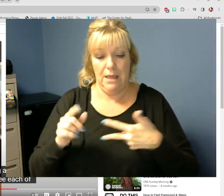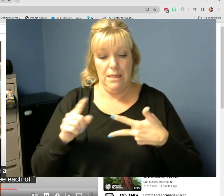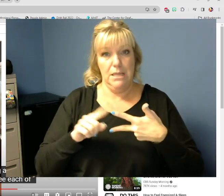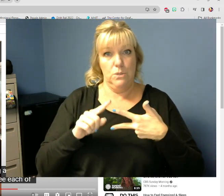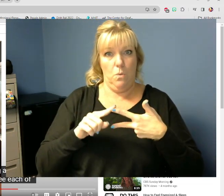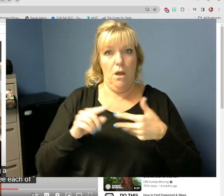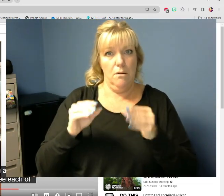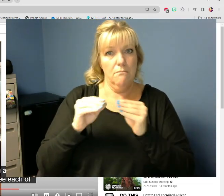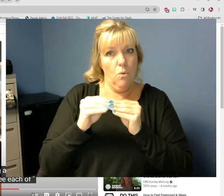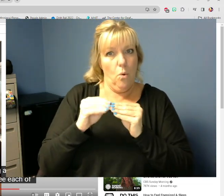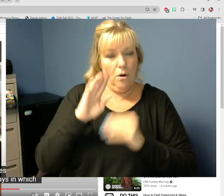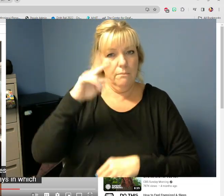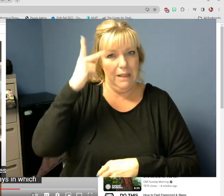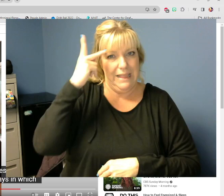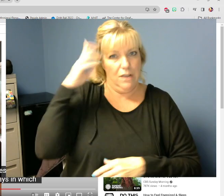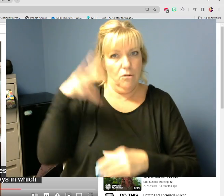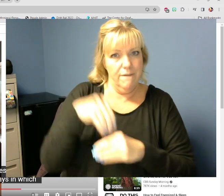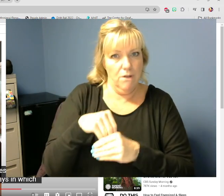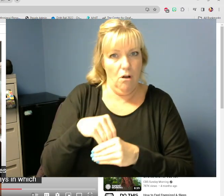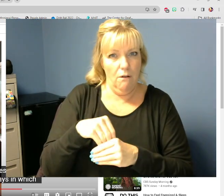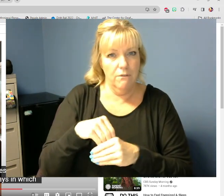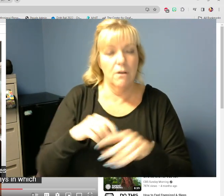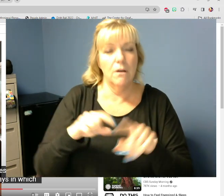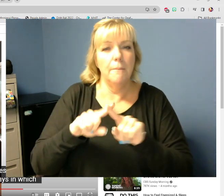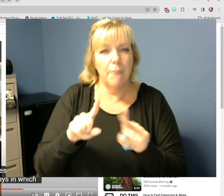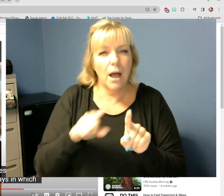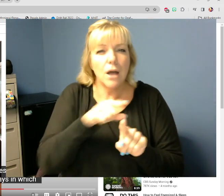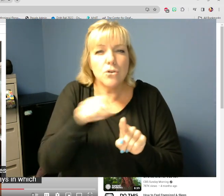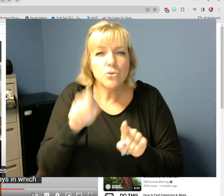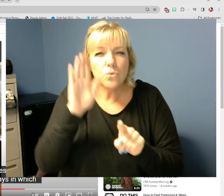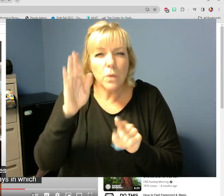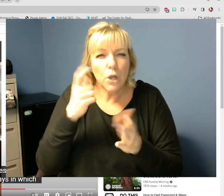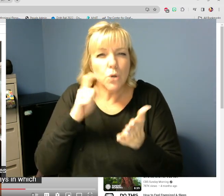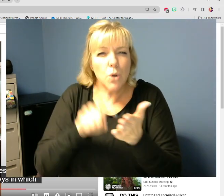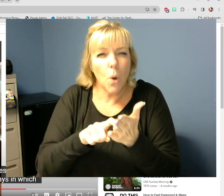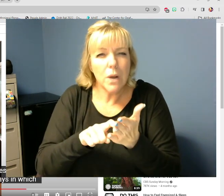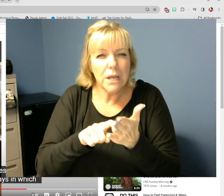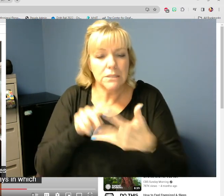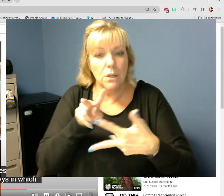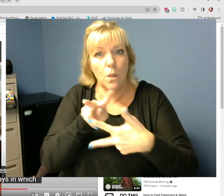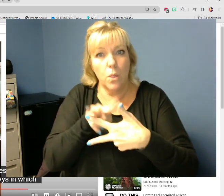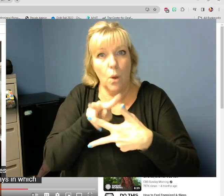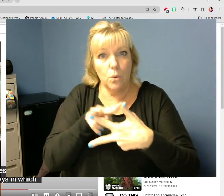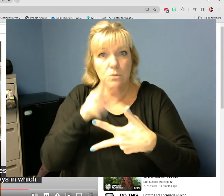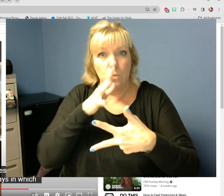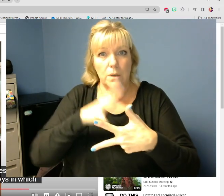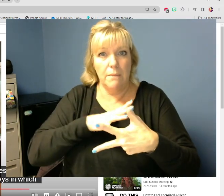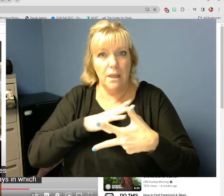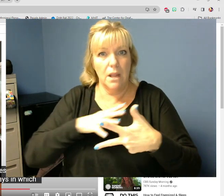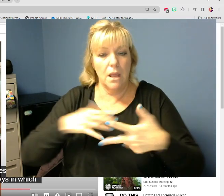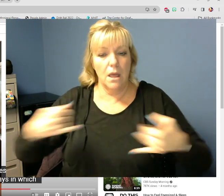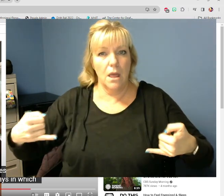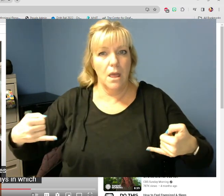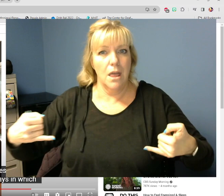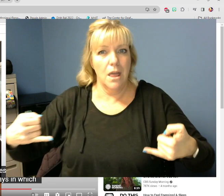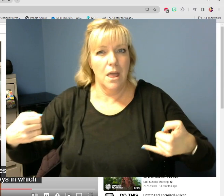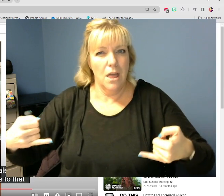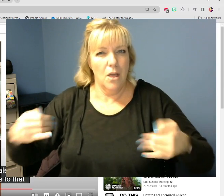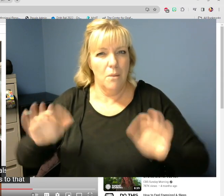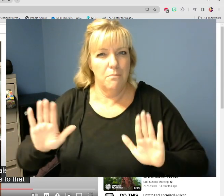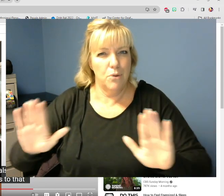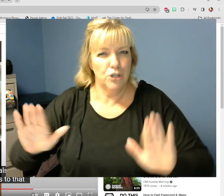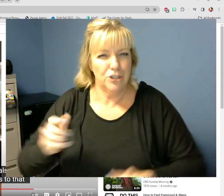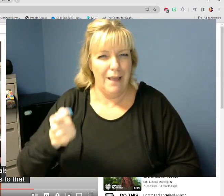political. We're going to see each of these women kind of push the boundaries of what's okay, and then we're going to see the ways in